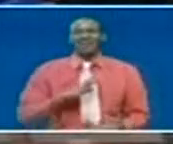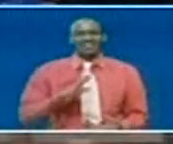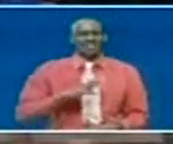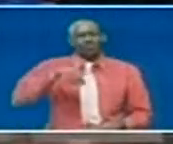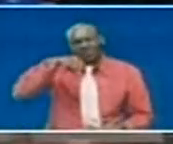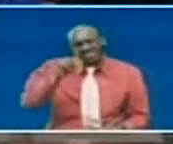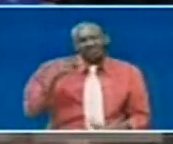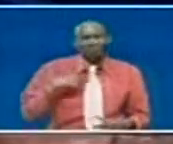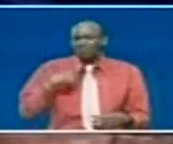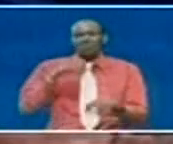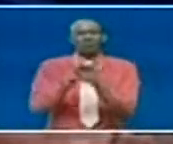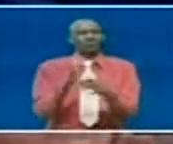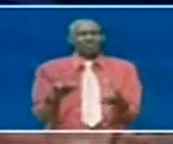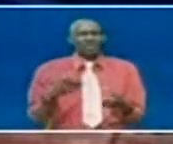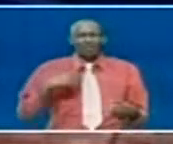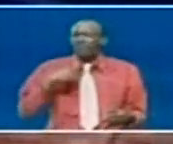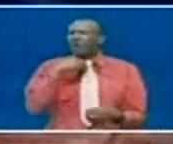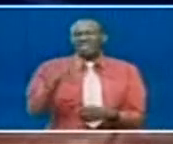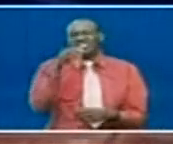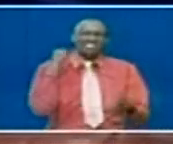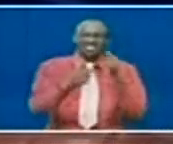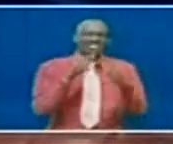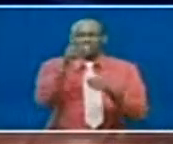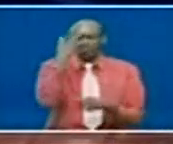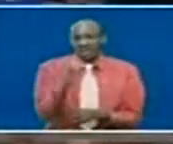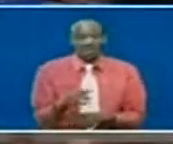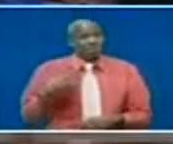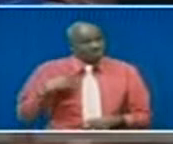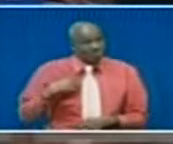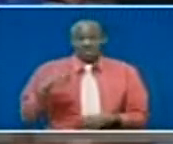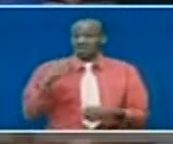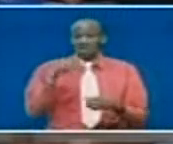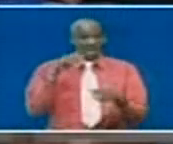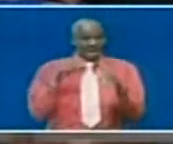Why are you so much under siege? Why are people hating on you? I have never been under siege.